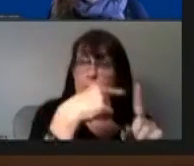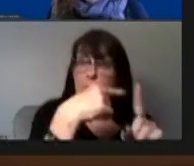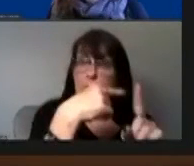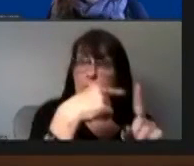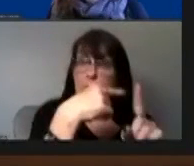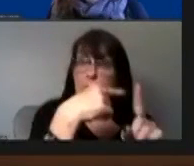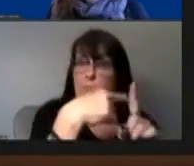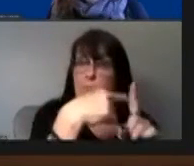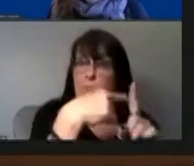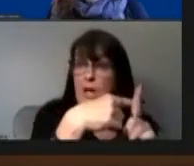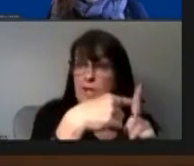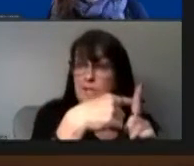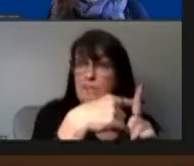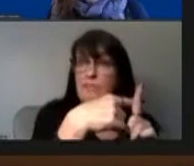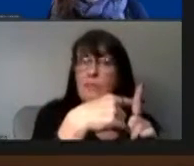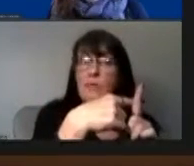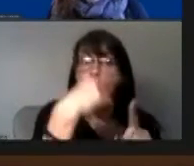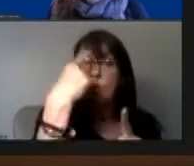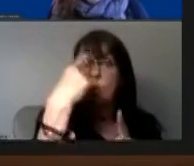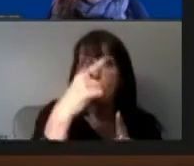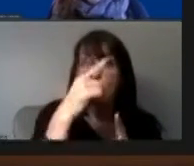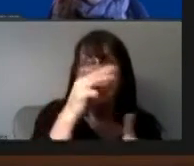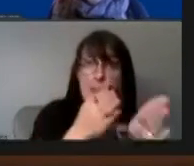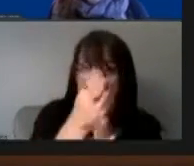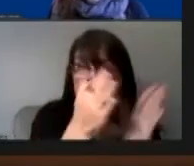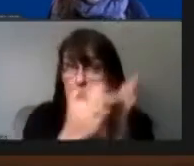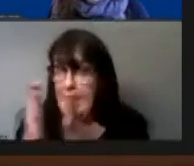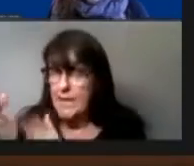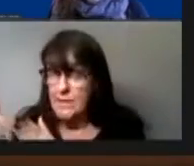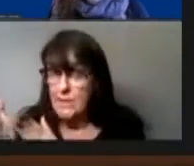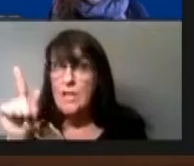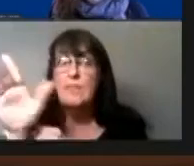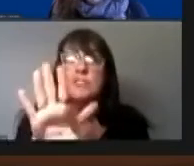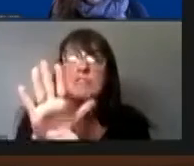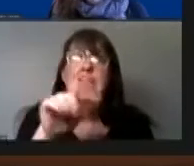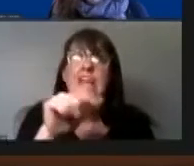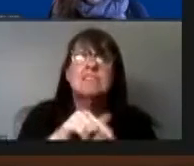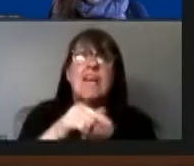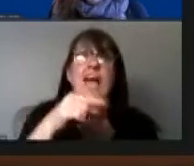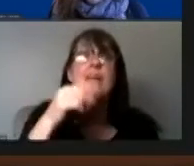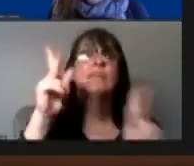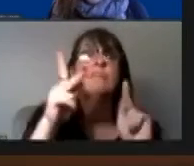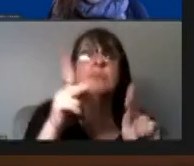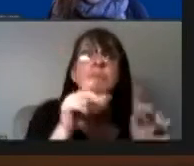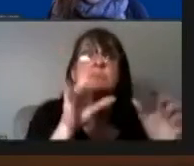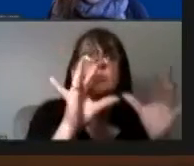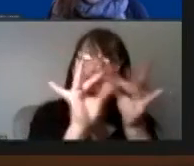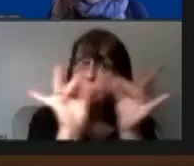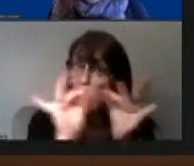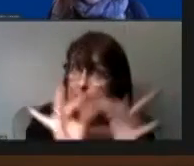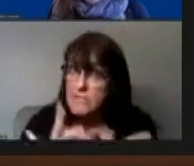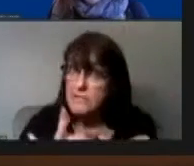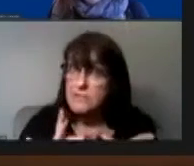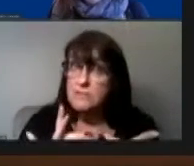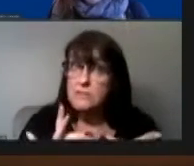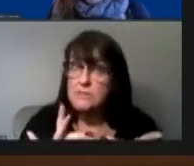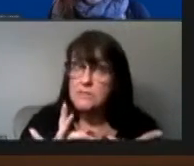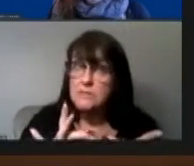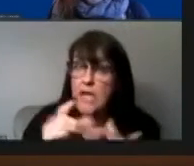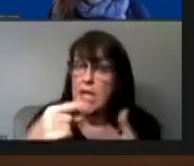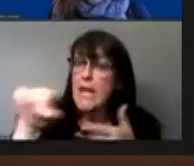for the master plan. And there will be time for the public to comment again on next